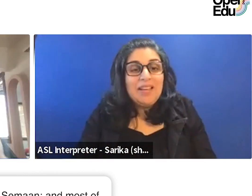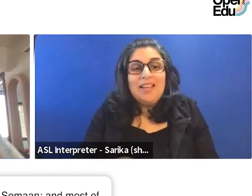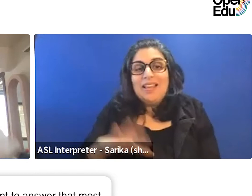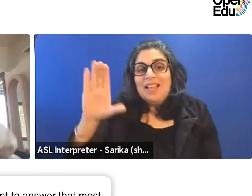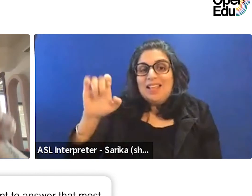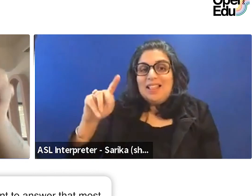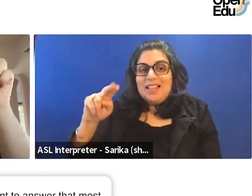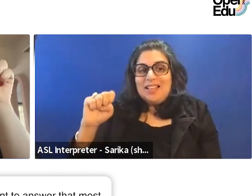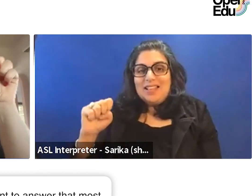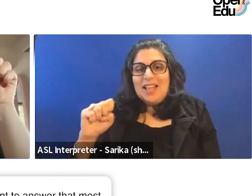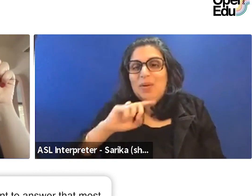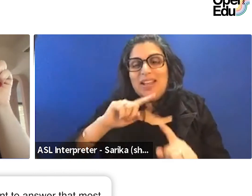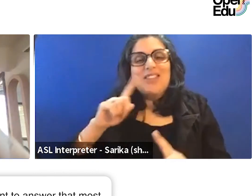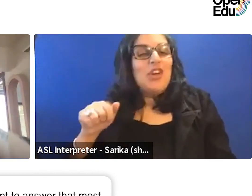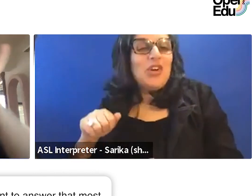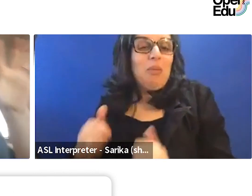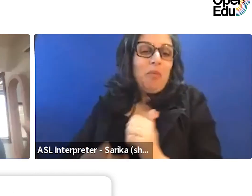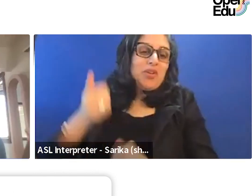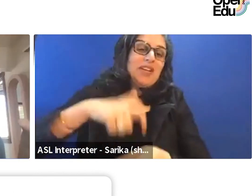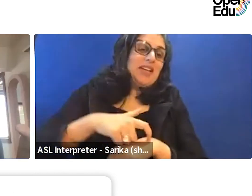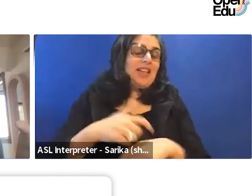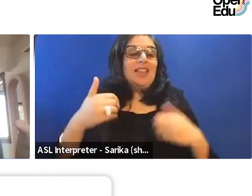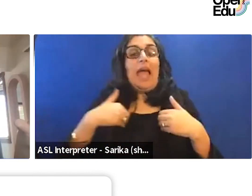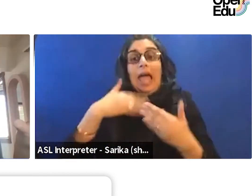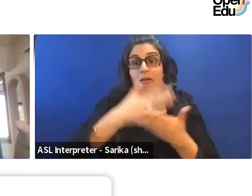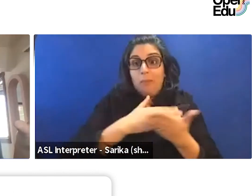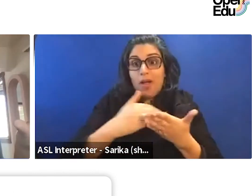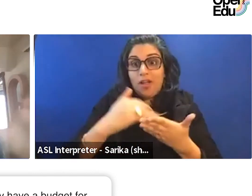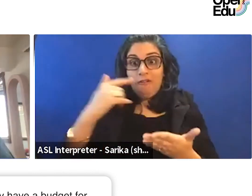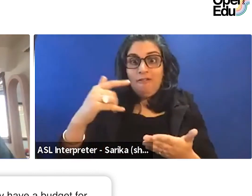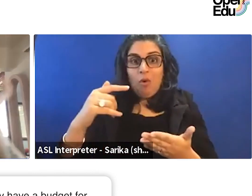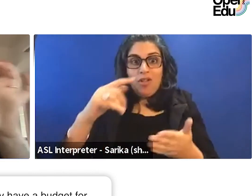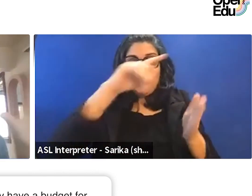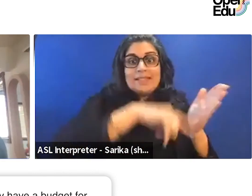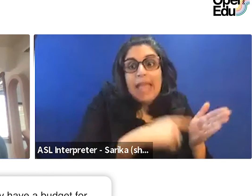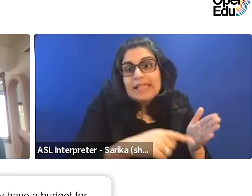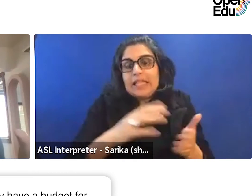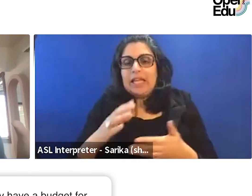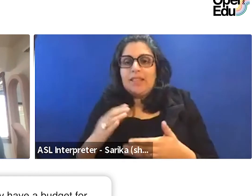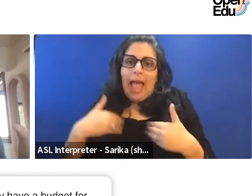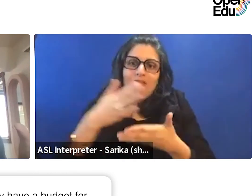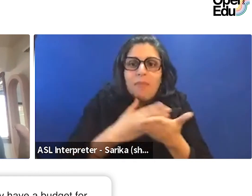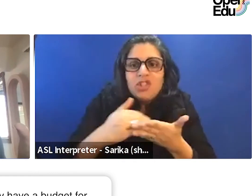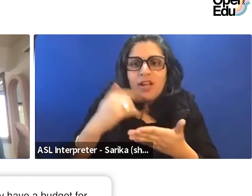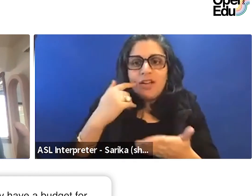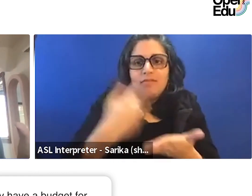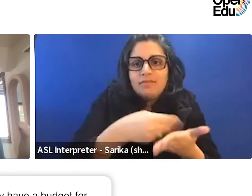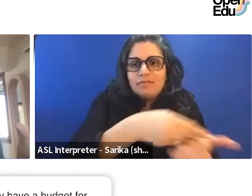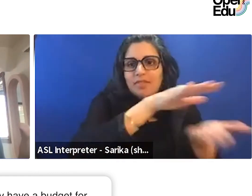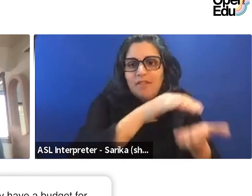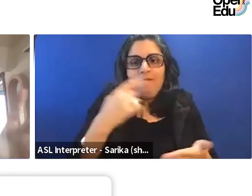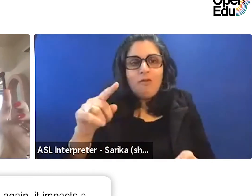just before, I just want to answer that most of the time they even have a budget for all this canceling. They have a budget for,